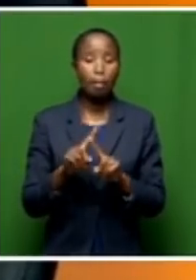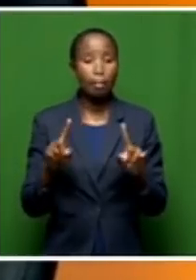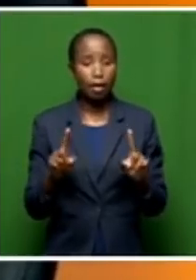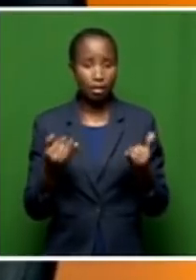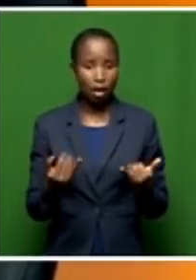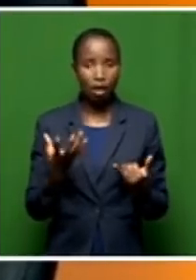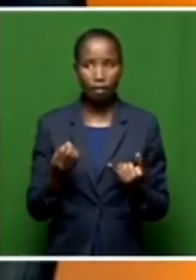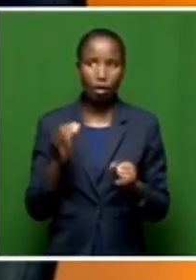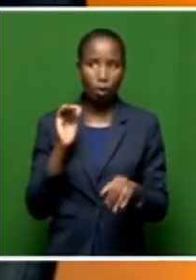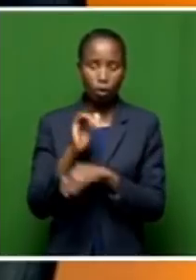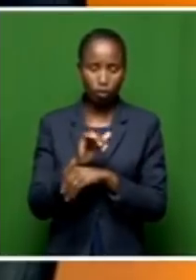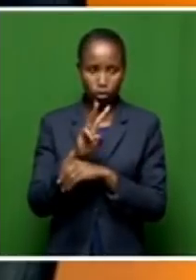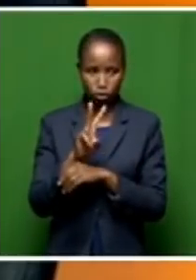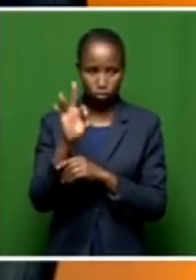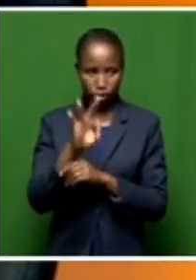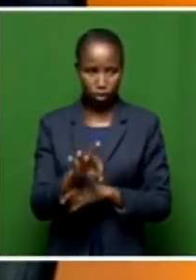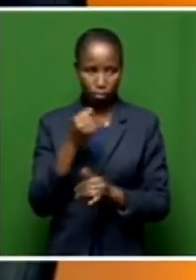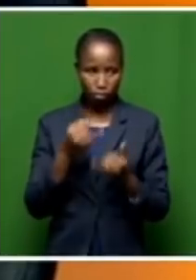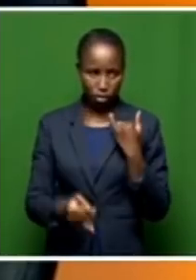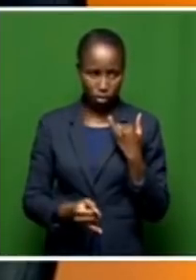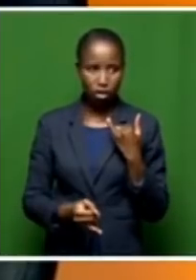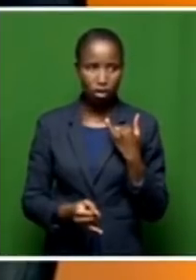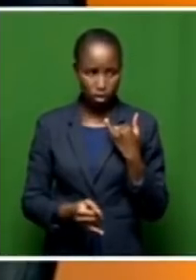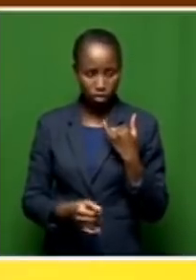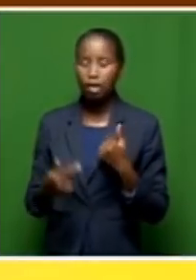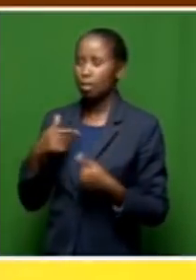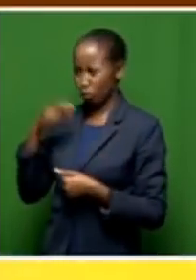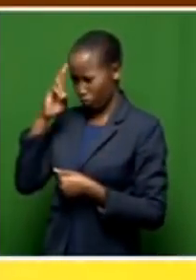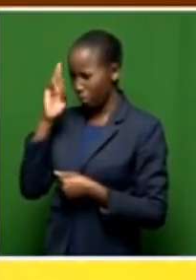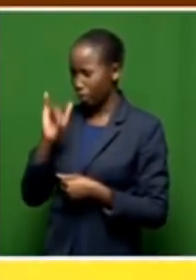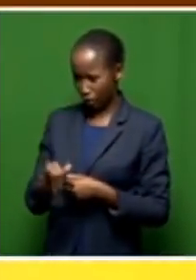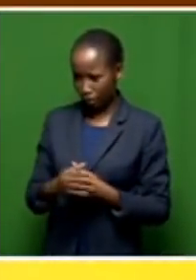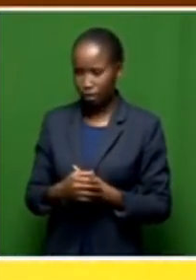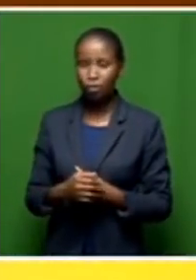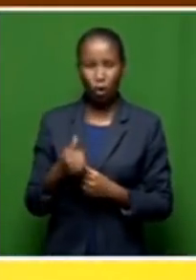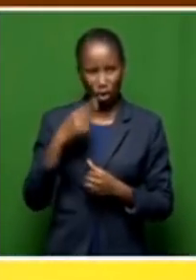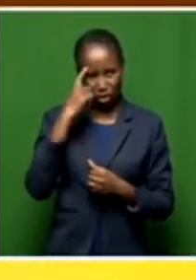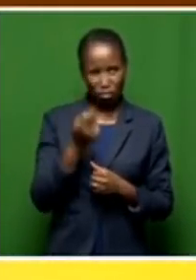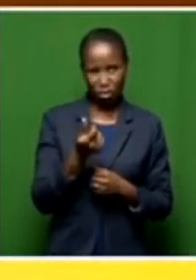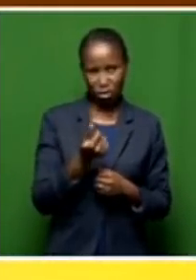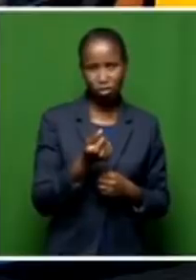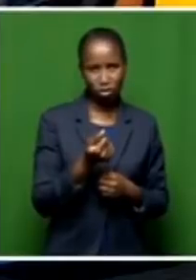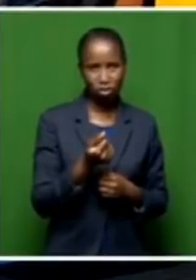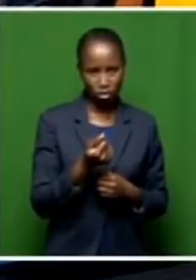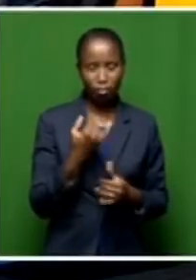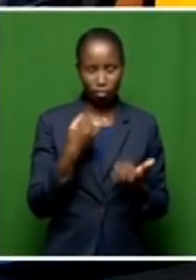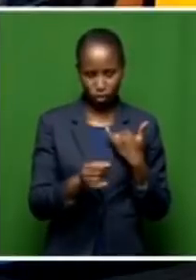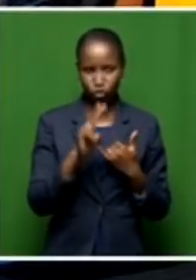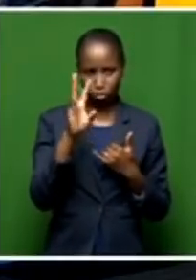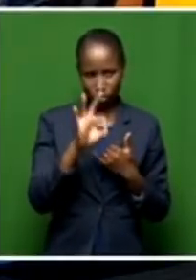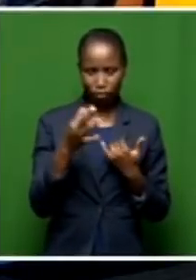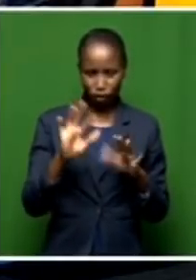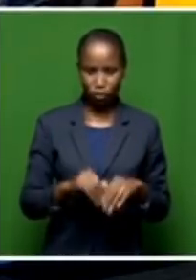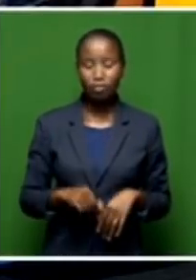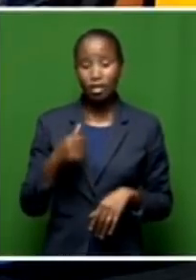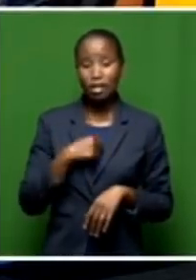I remember that election. I think it was close to a 3% yeah, error. I vividly remember that election. But I think also